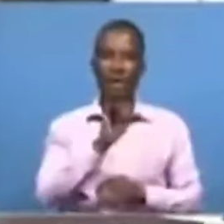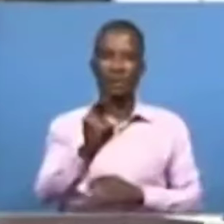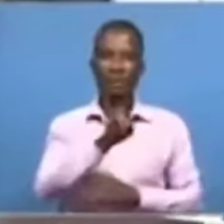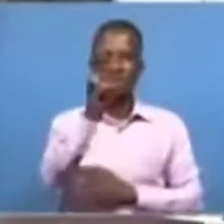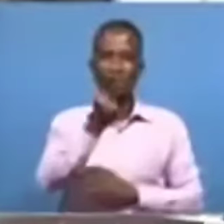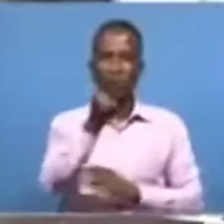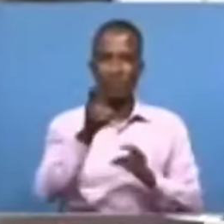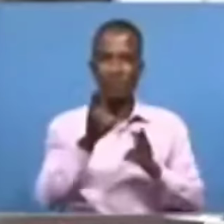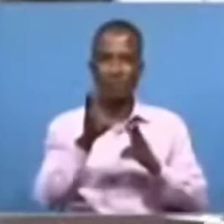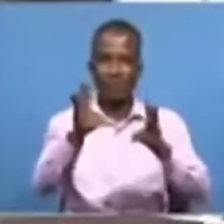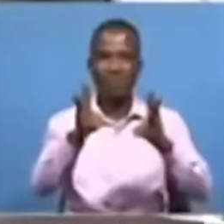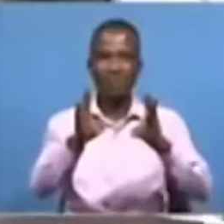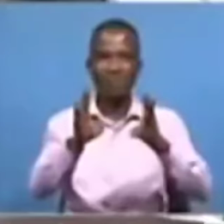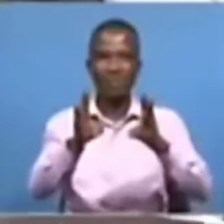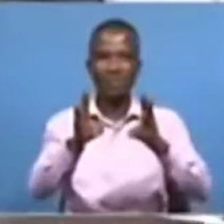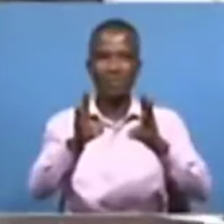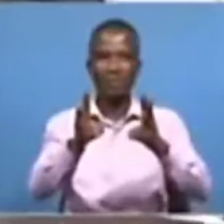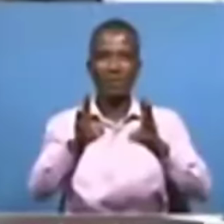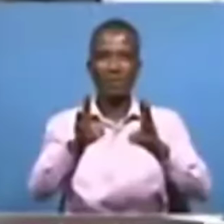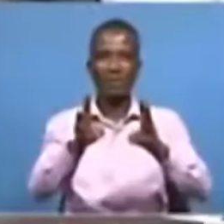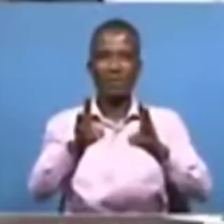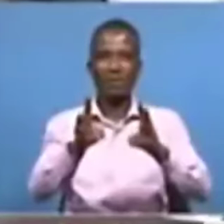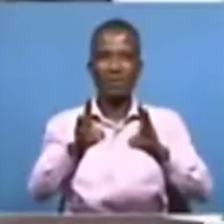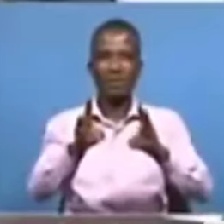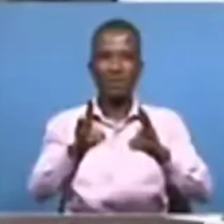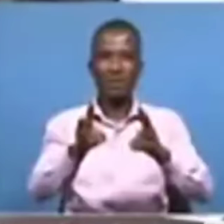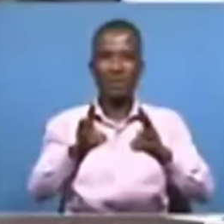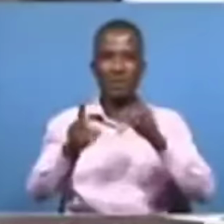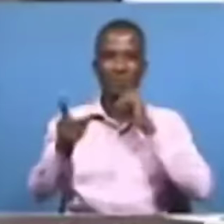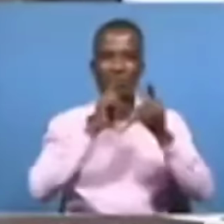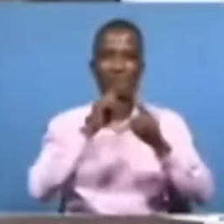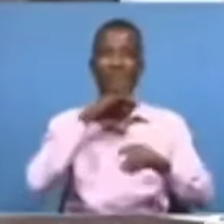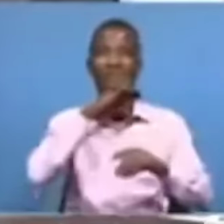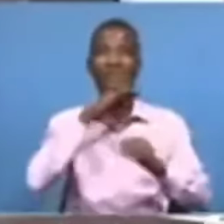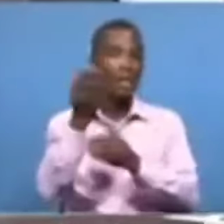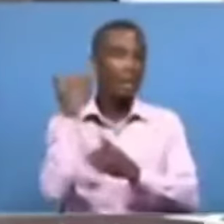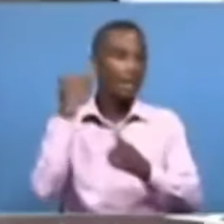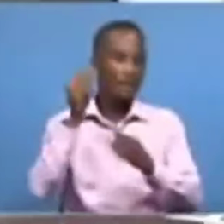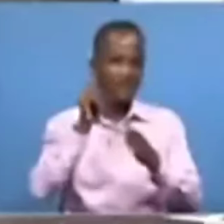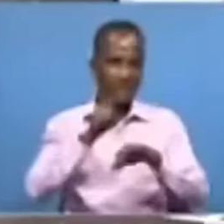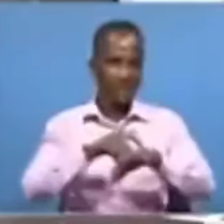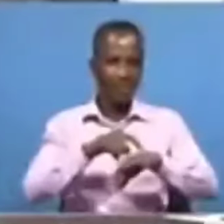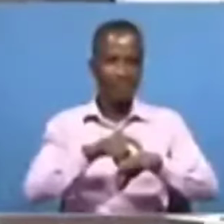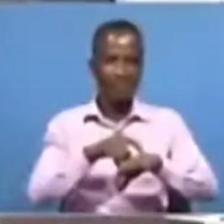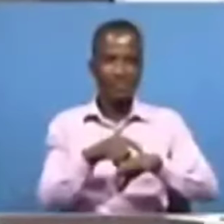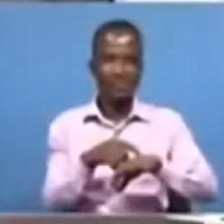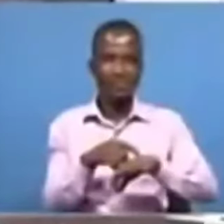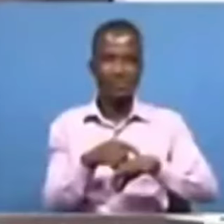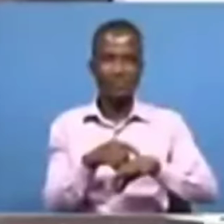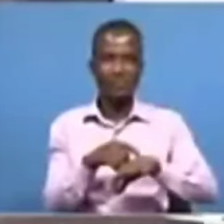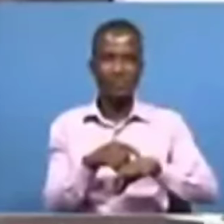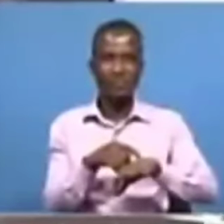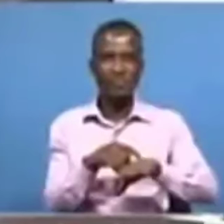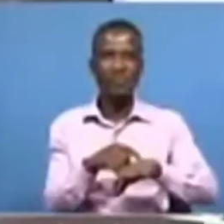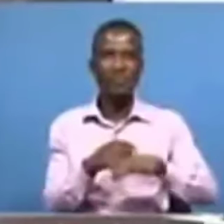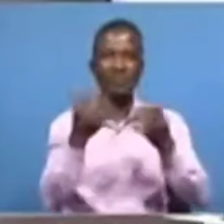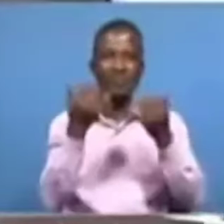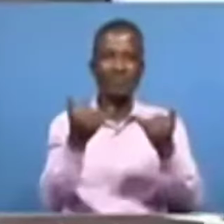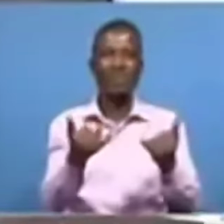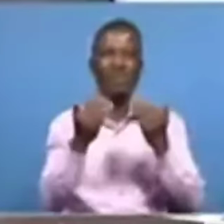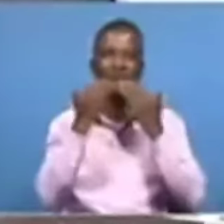medium that I used in conveying the words that are the subject matter of the contempt proceedings. And